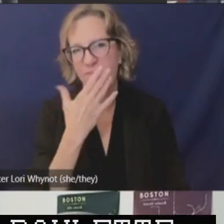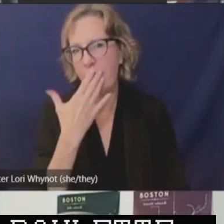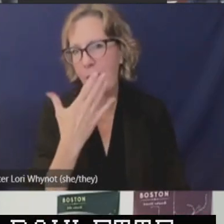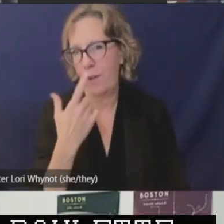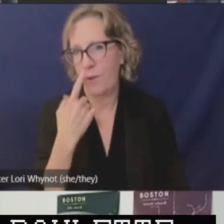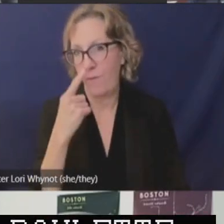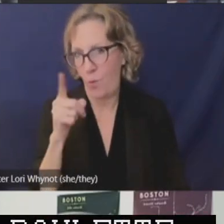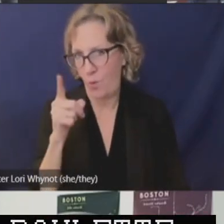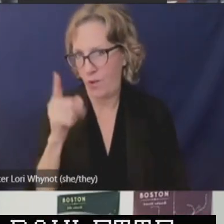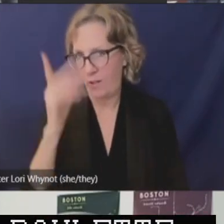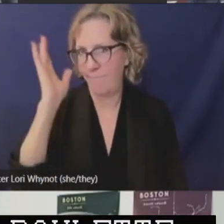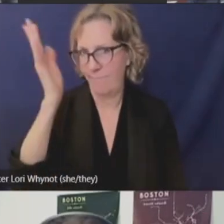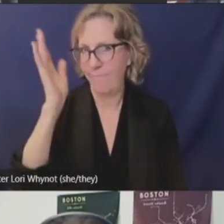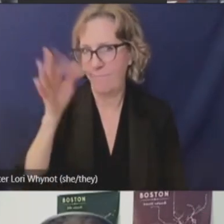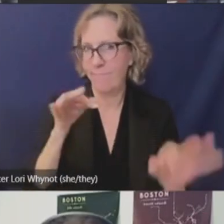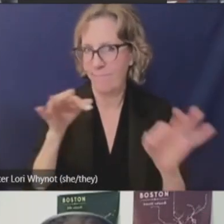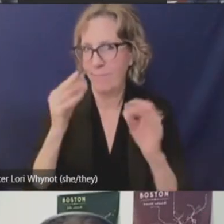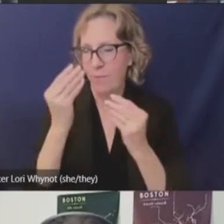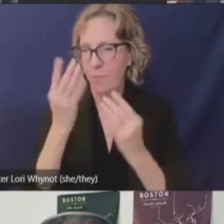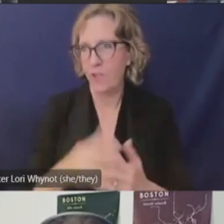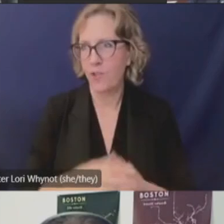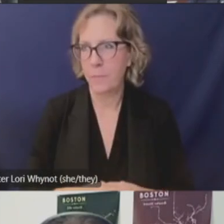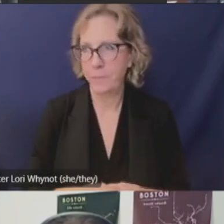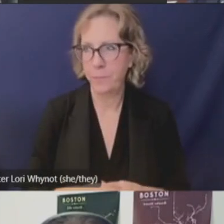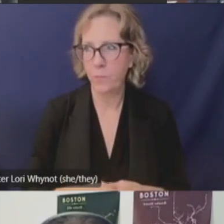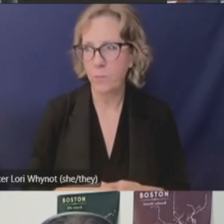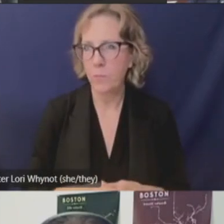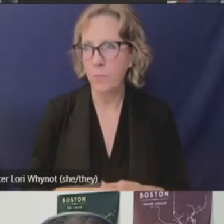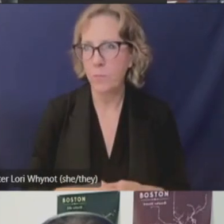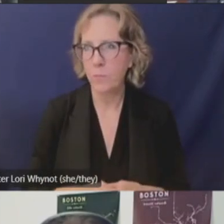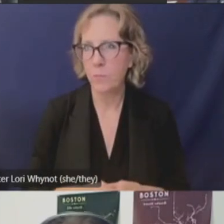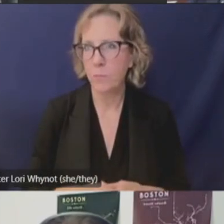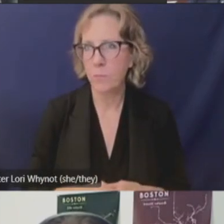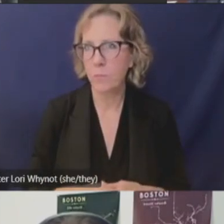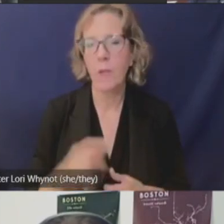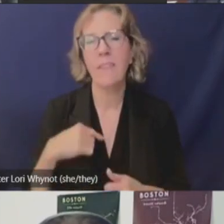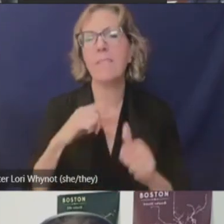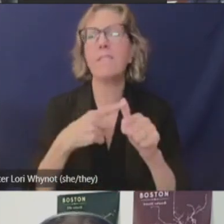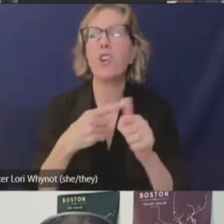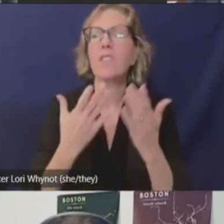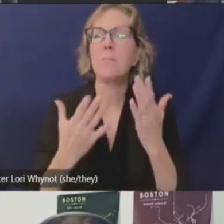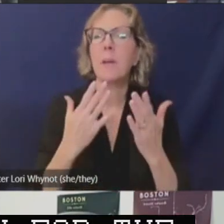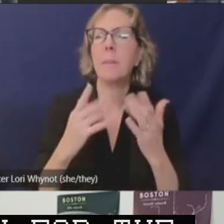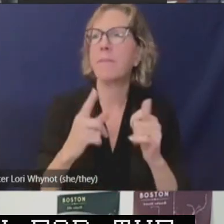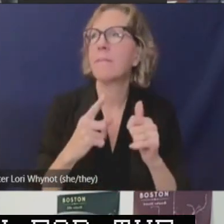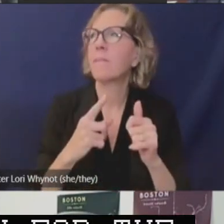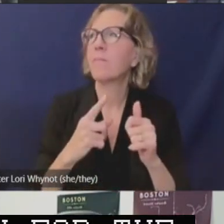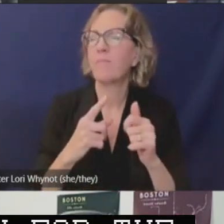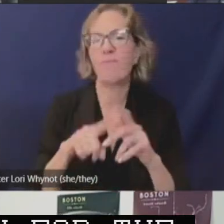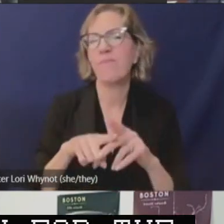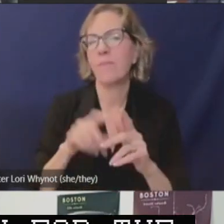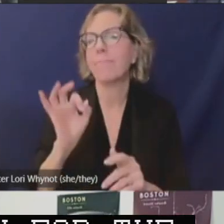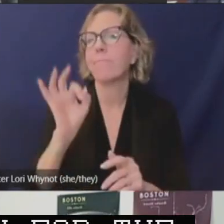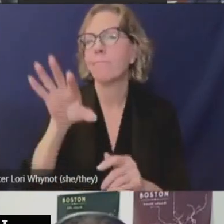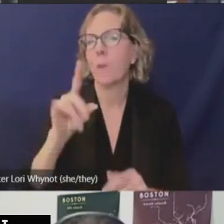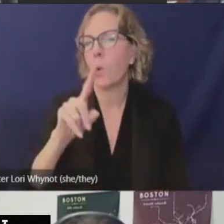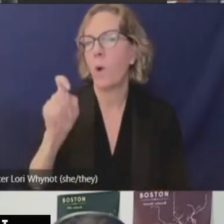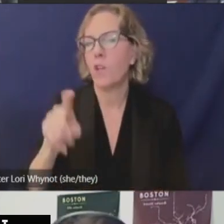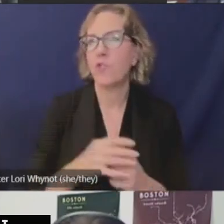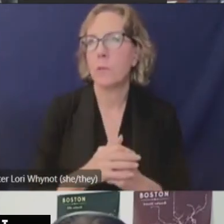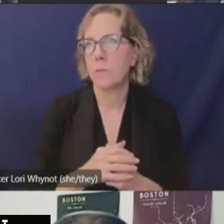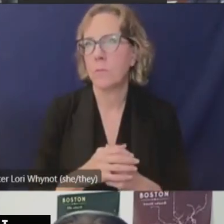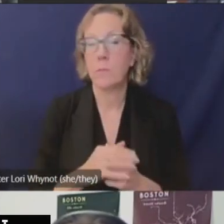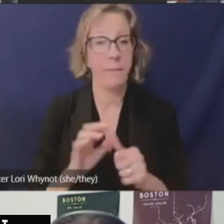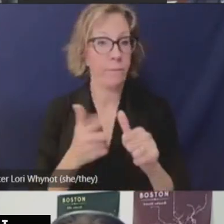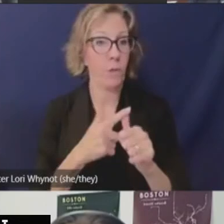presentation. I think first I do have I'll start with a question, then I actually have answers for your three questions. The first question is,